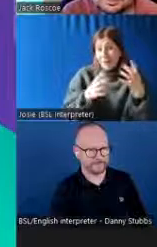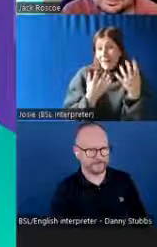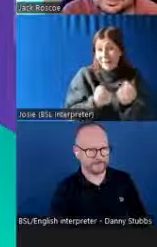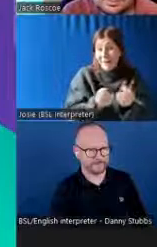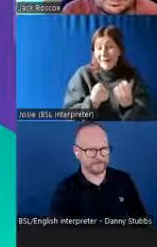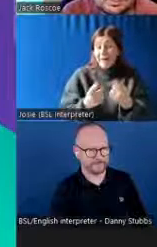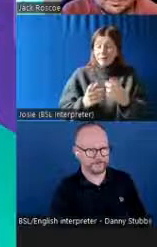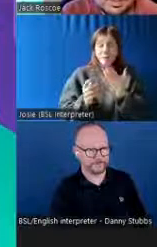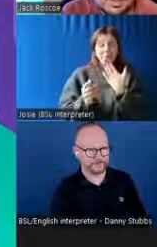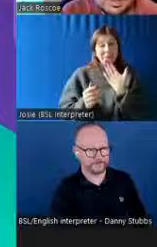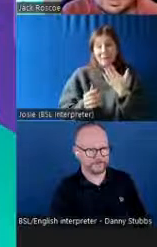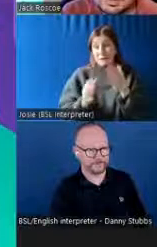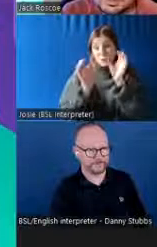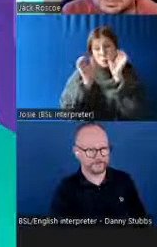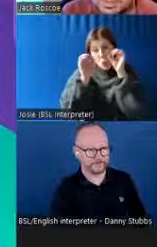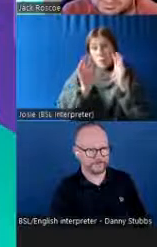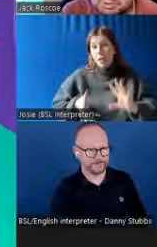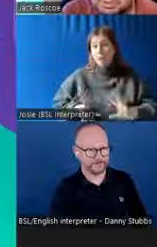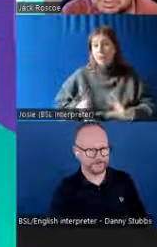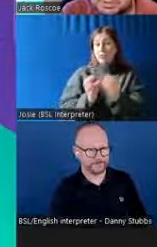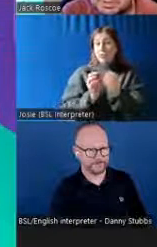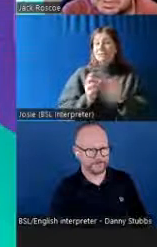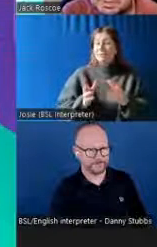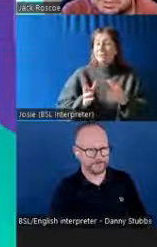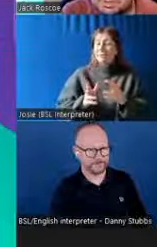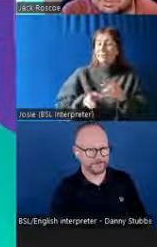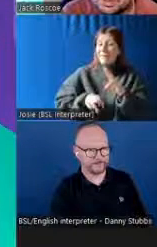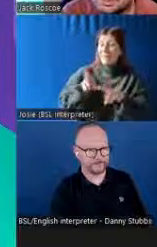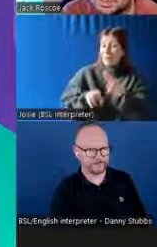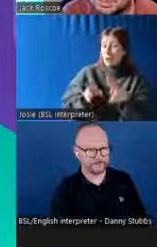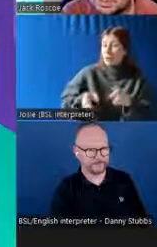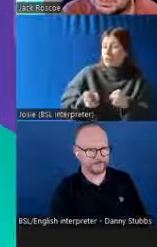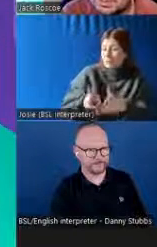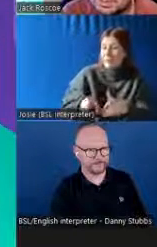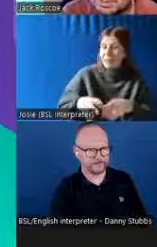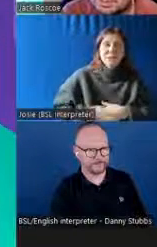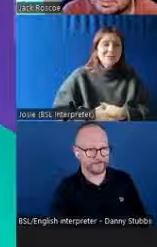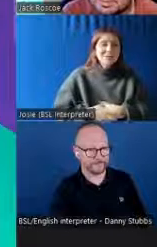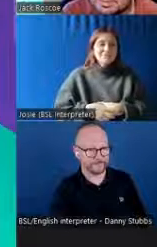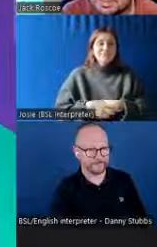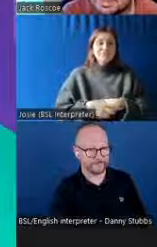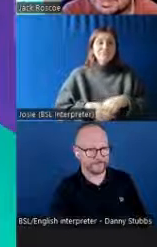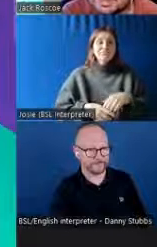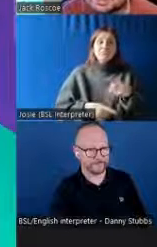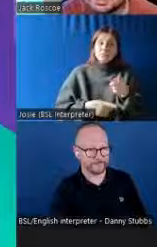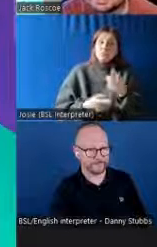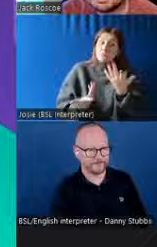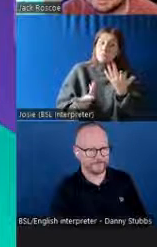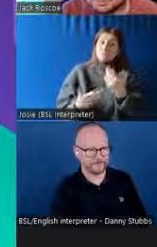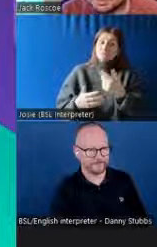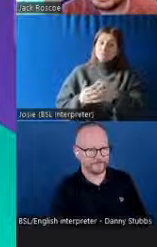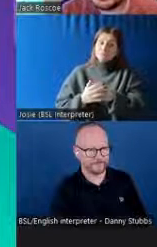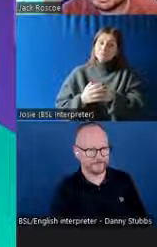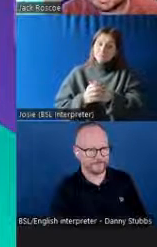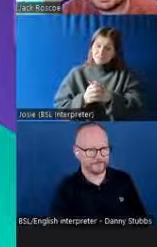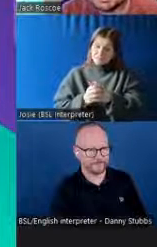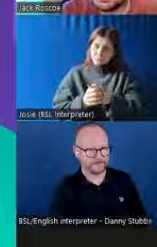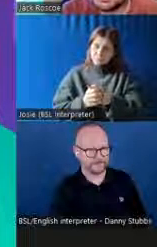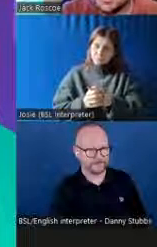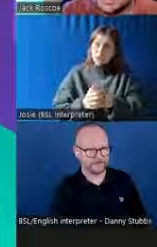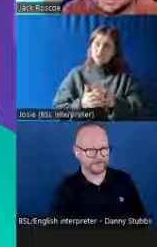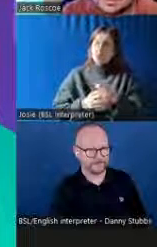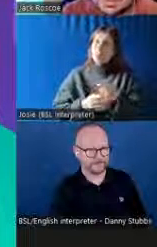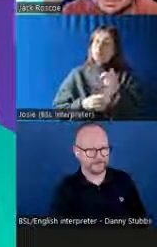methods. So as an approach, it's an alternative to survey methods. And the idea is to boost people's